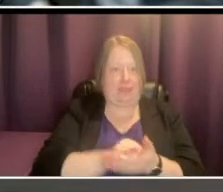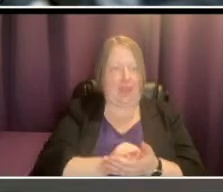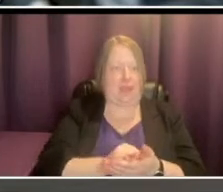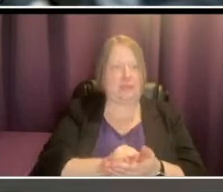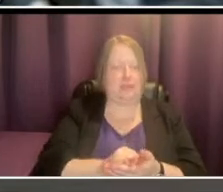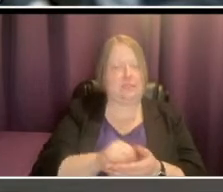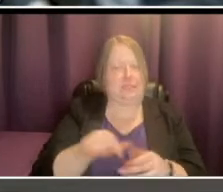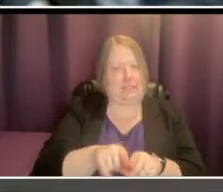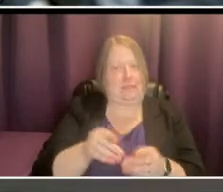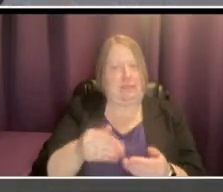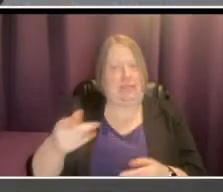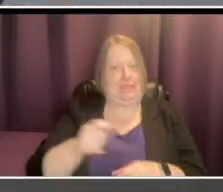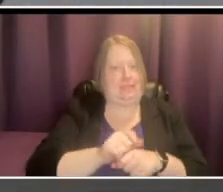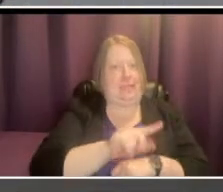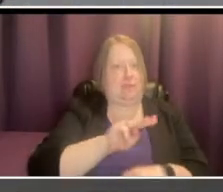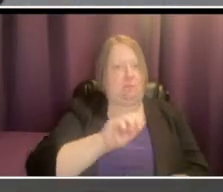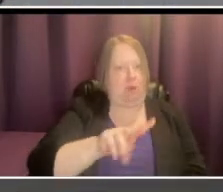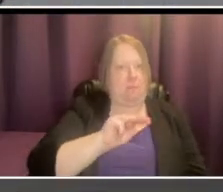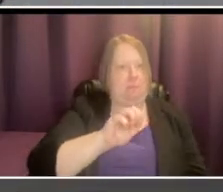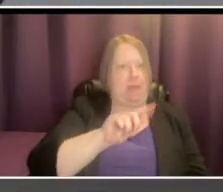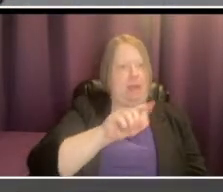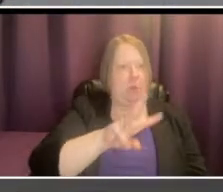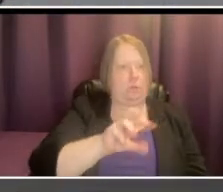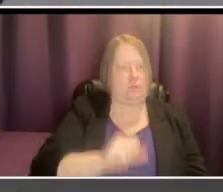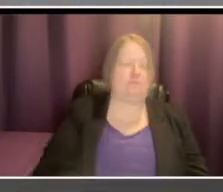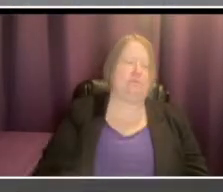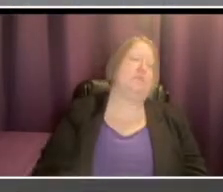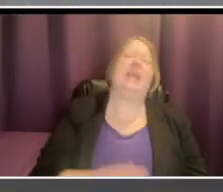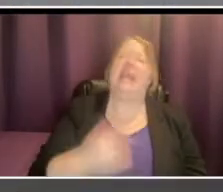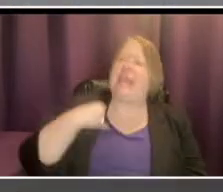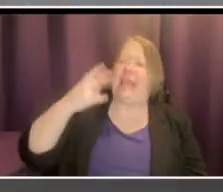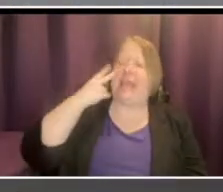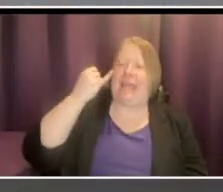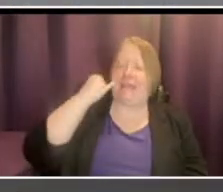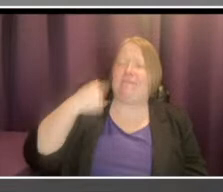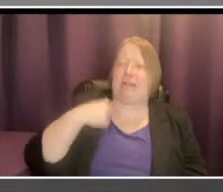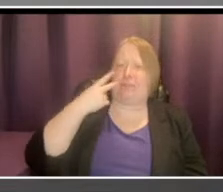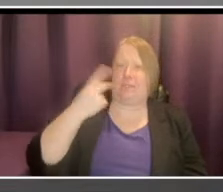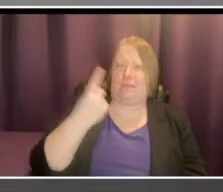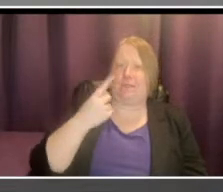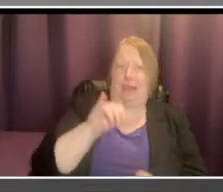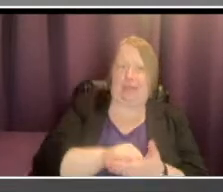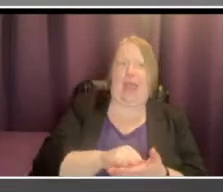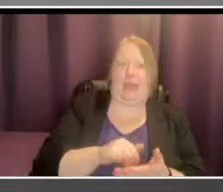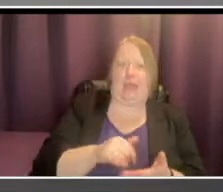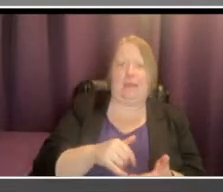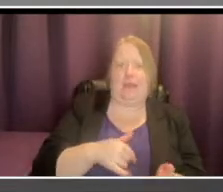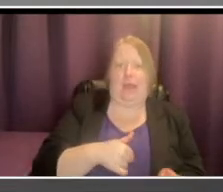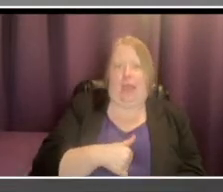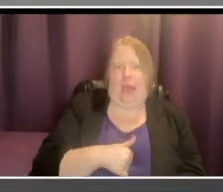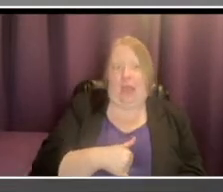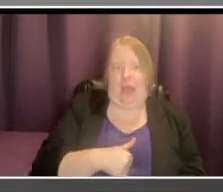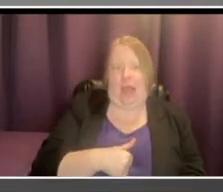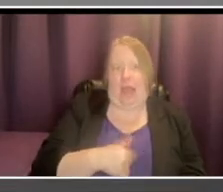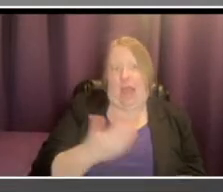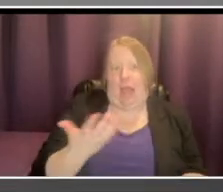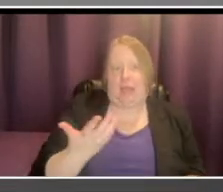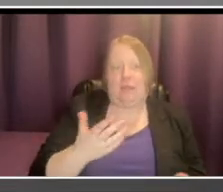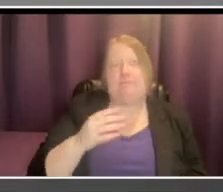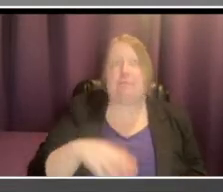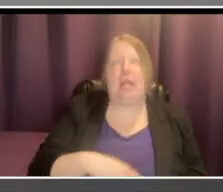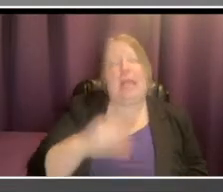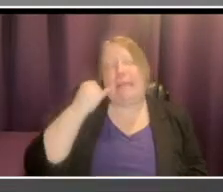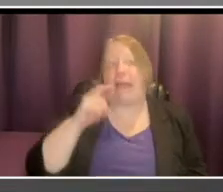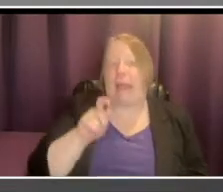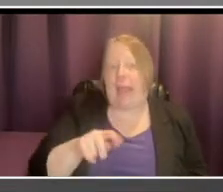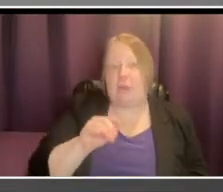I had seen something like that, I probably would have flipped it to someone at the White House. If I had seen something of that